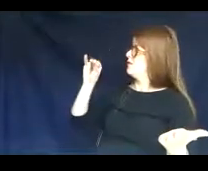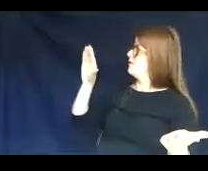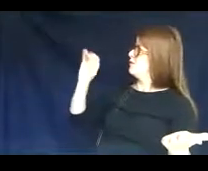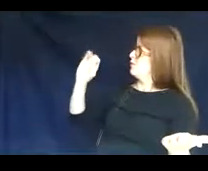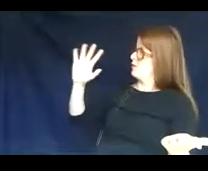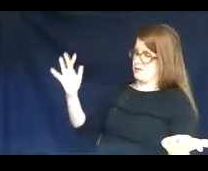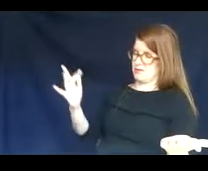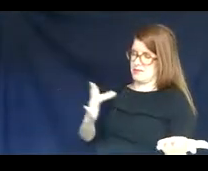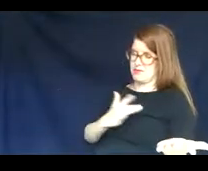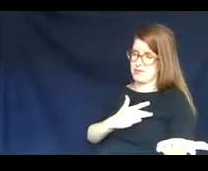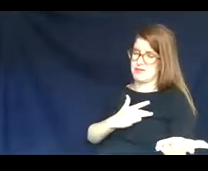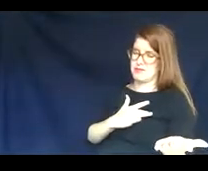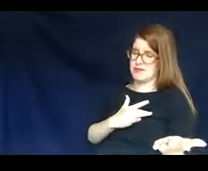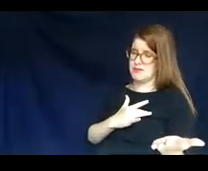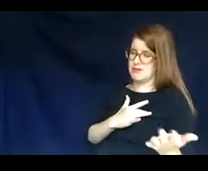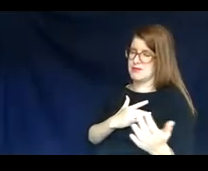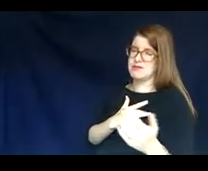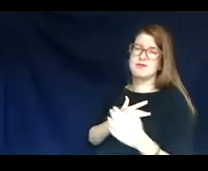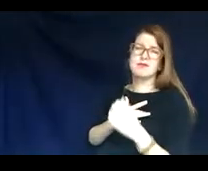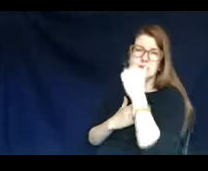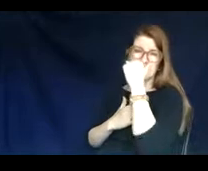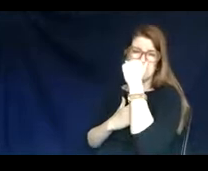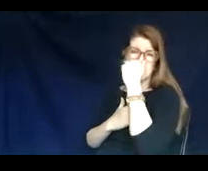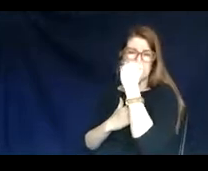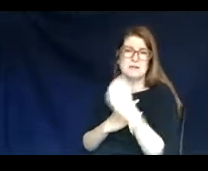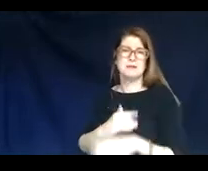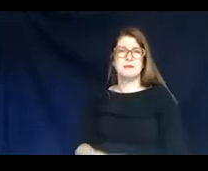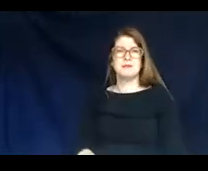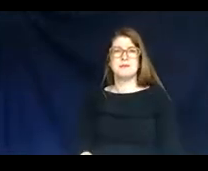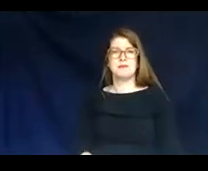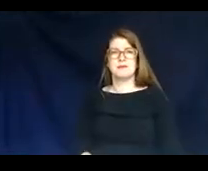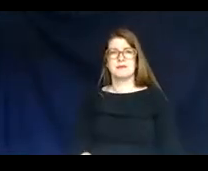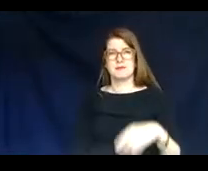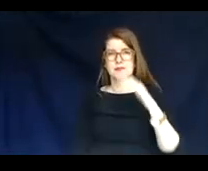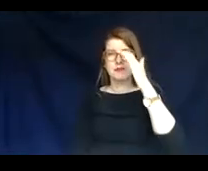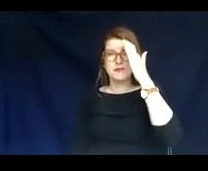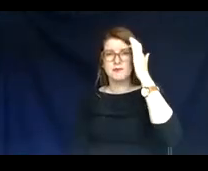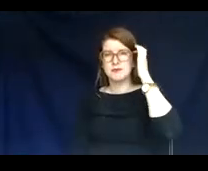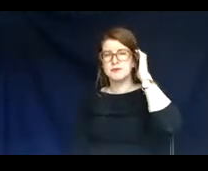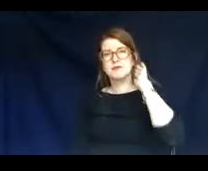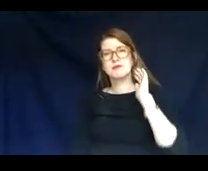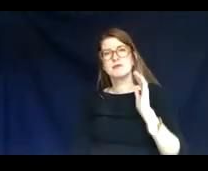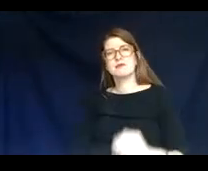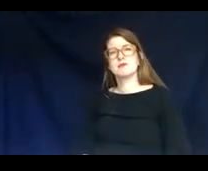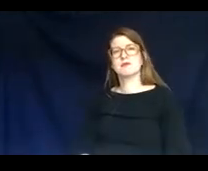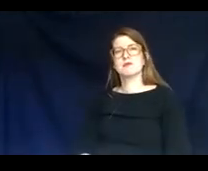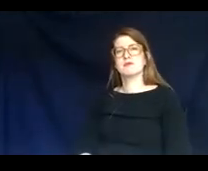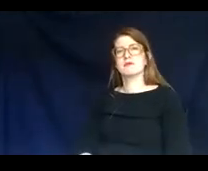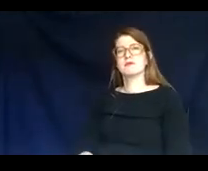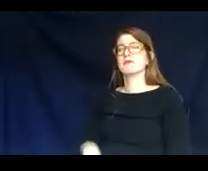Thank you. words I hear you